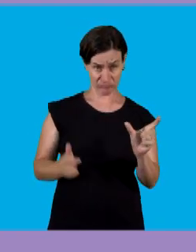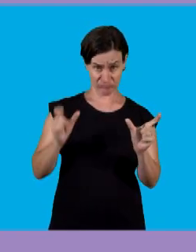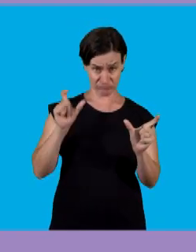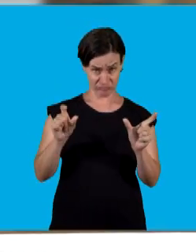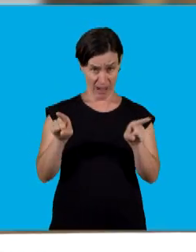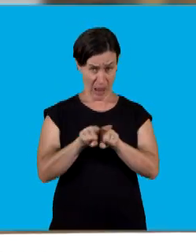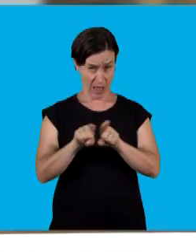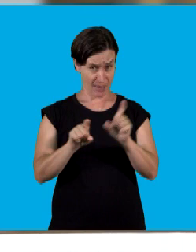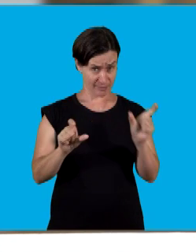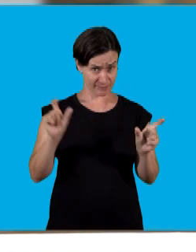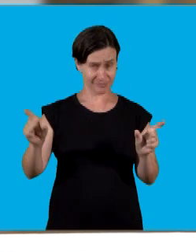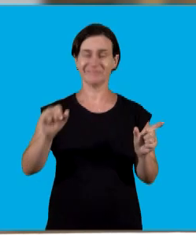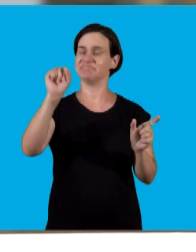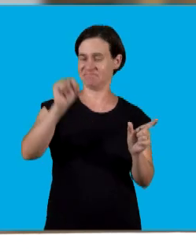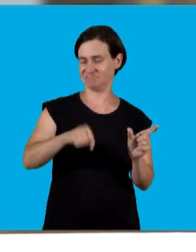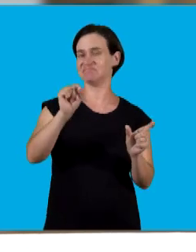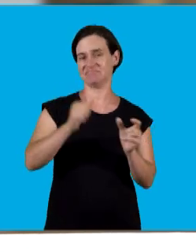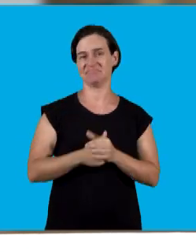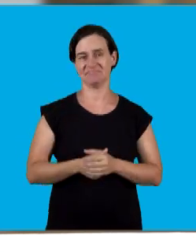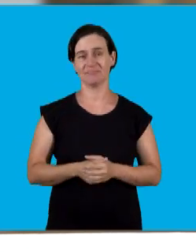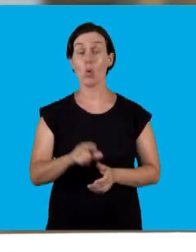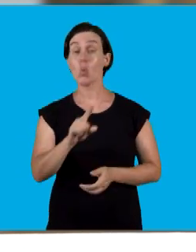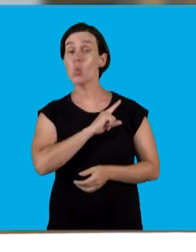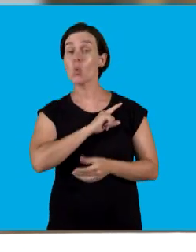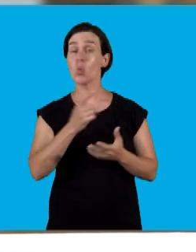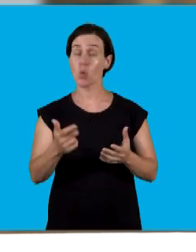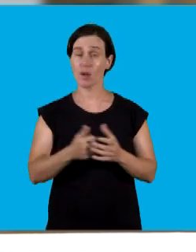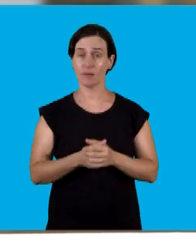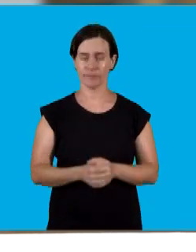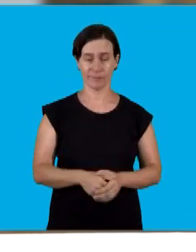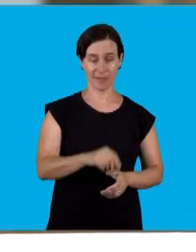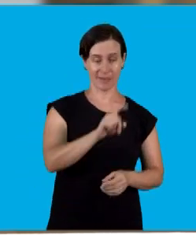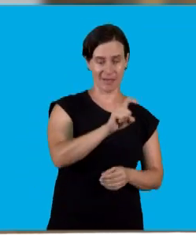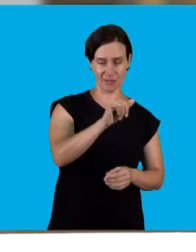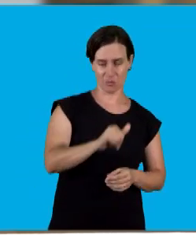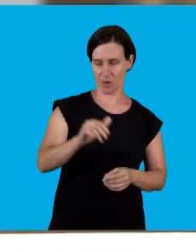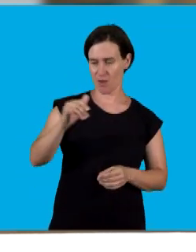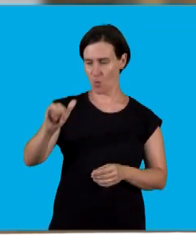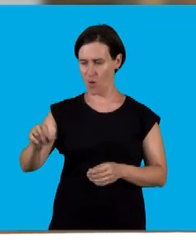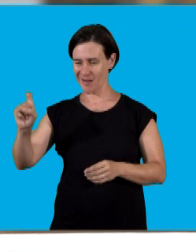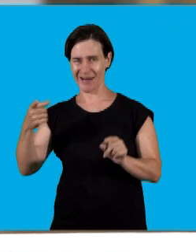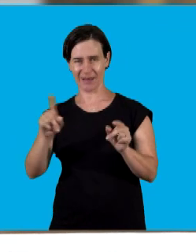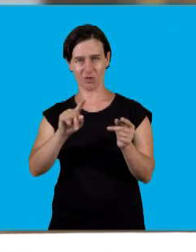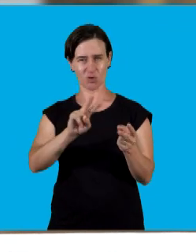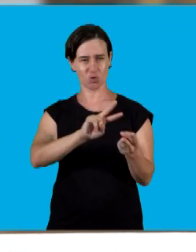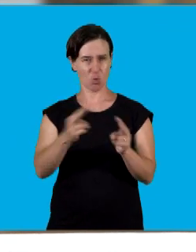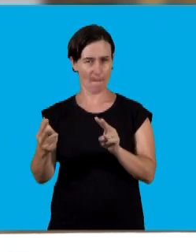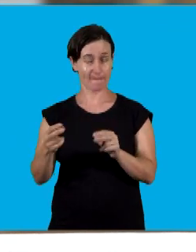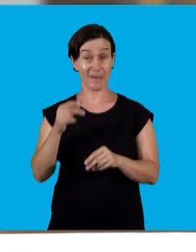terms? Yes, they are like terms, because even though the x and the y have been swapped around,